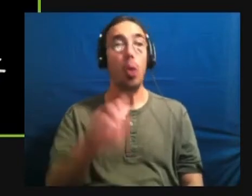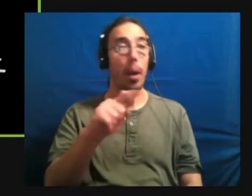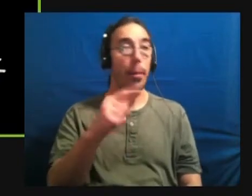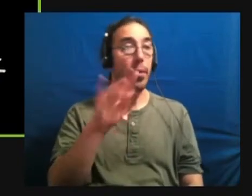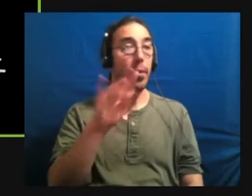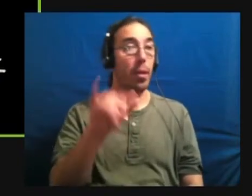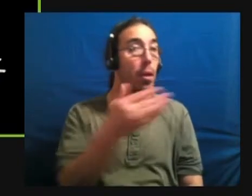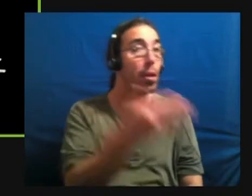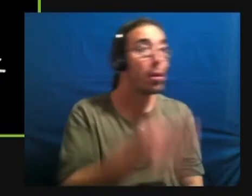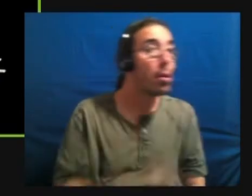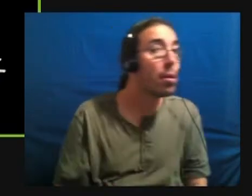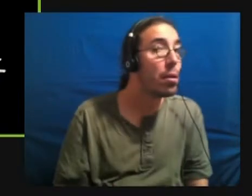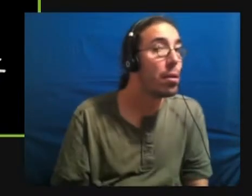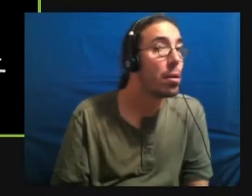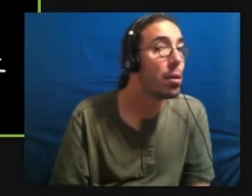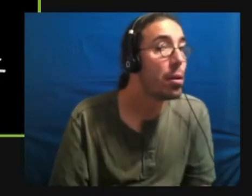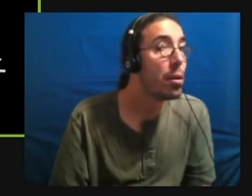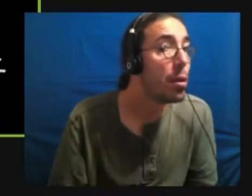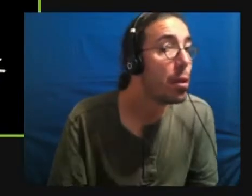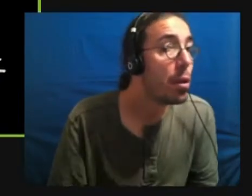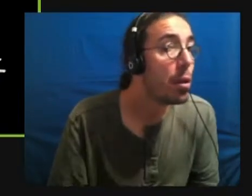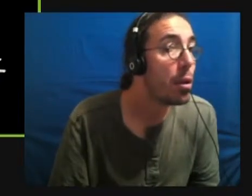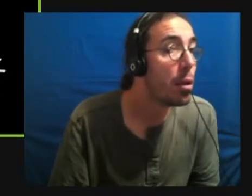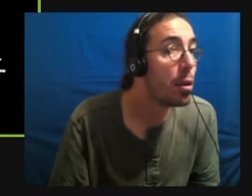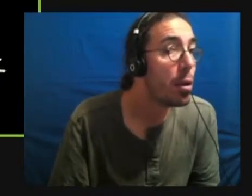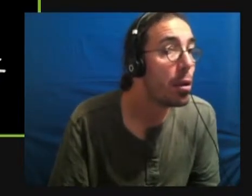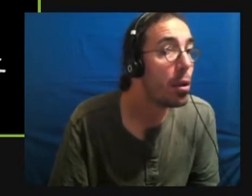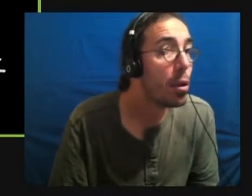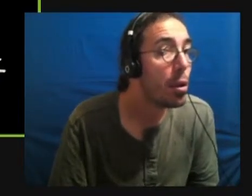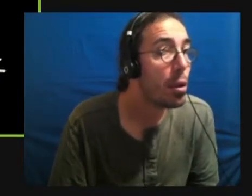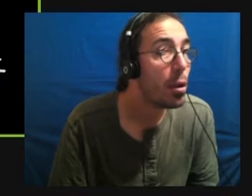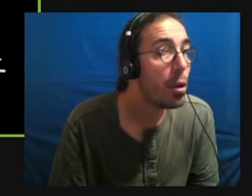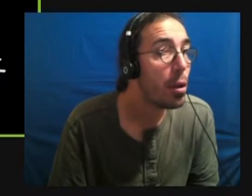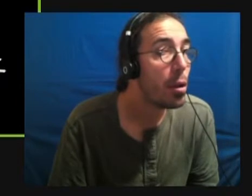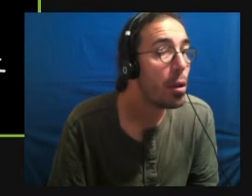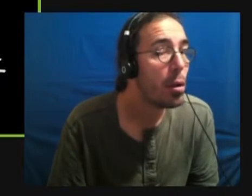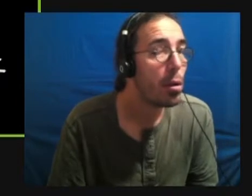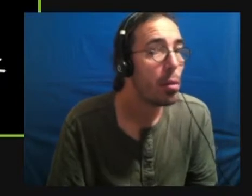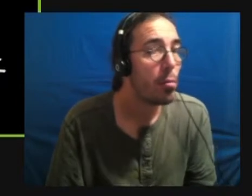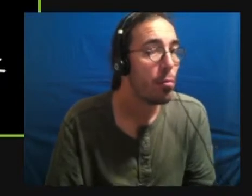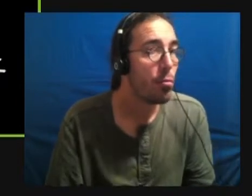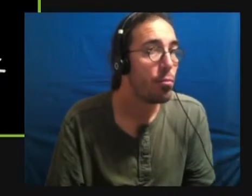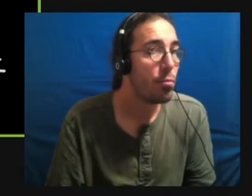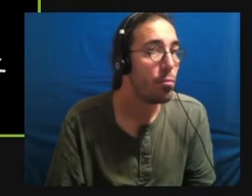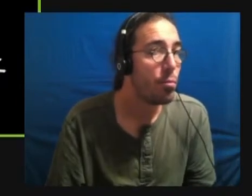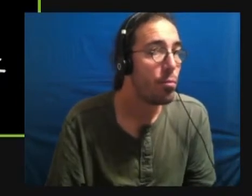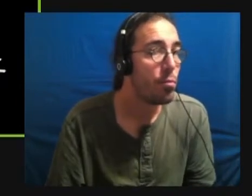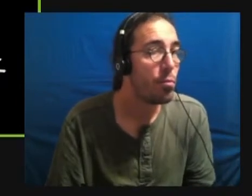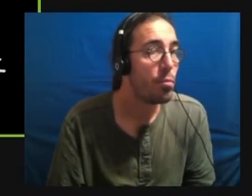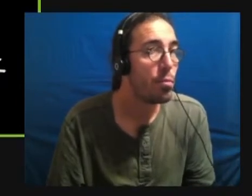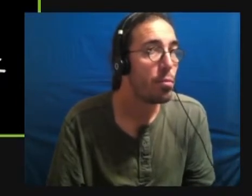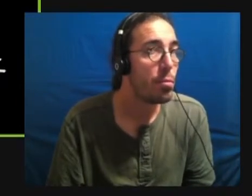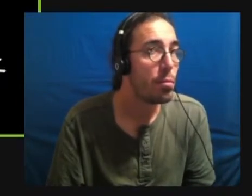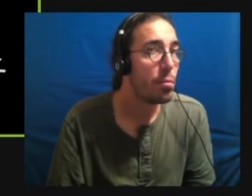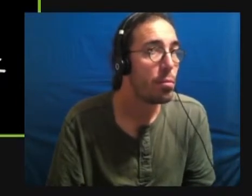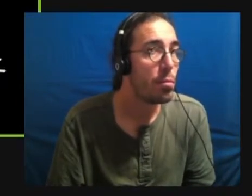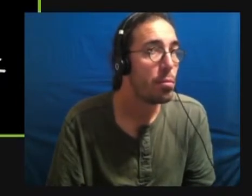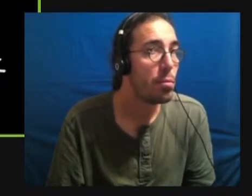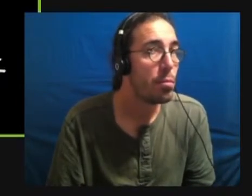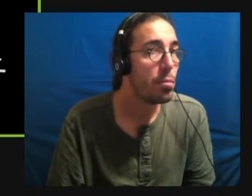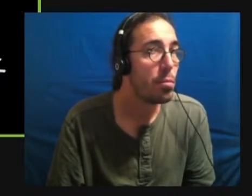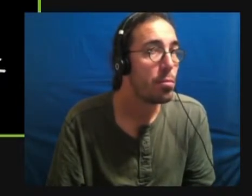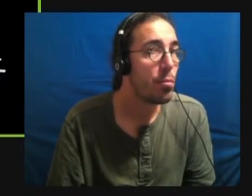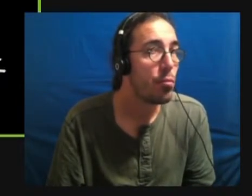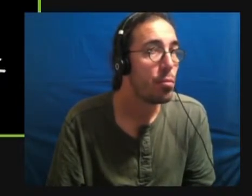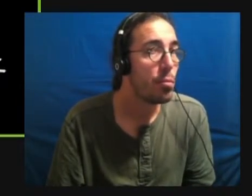gut reaction. It's innate and involuntary. It's an emotional response to a direct stimulus that's familiar to us. For example, if you